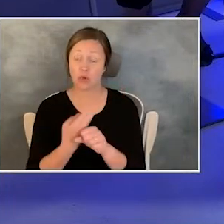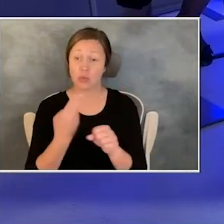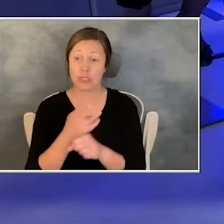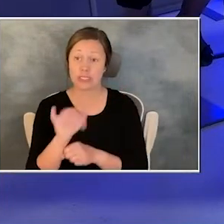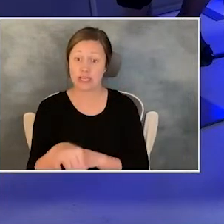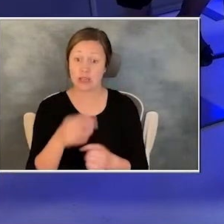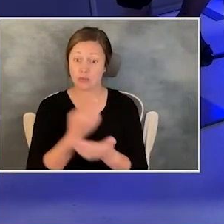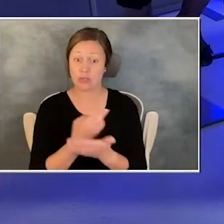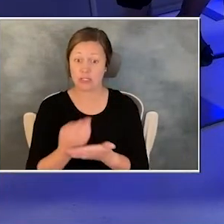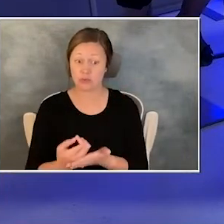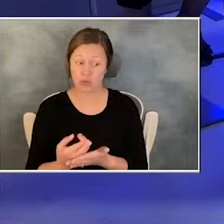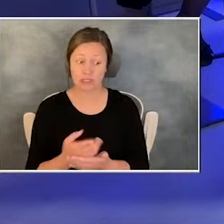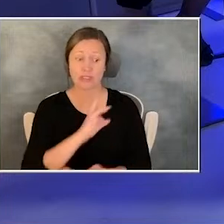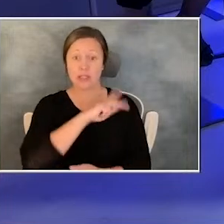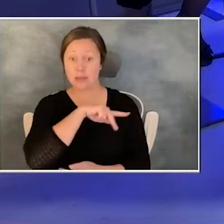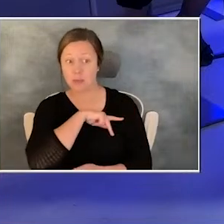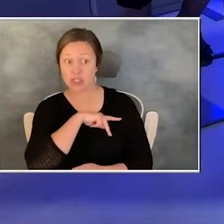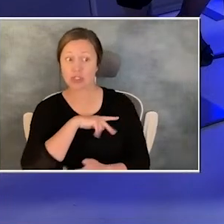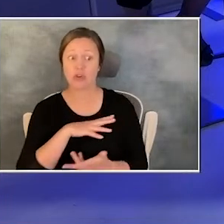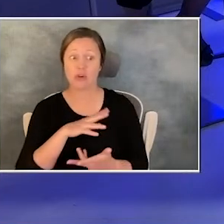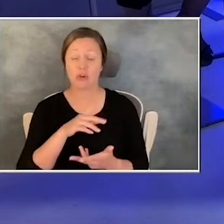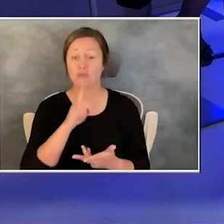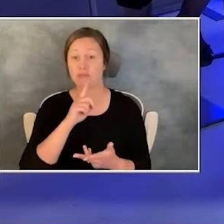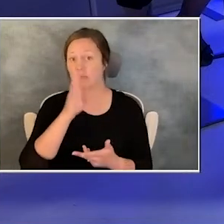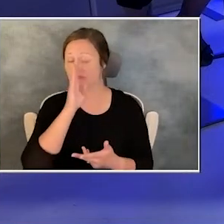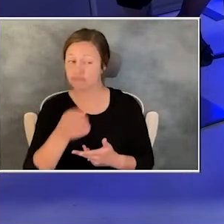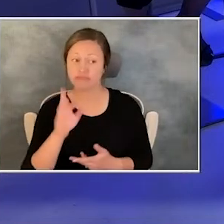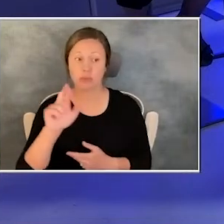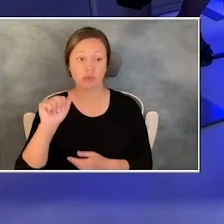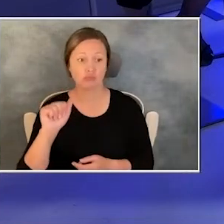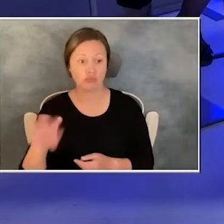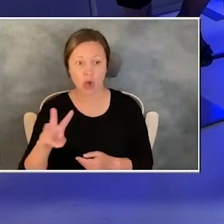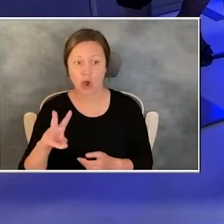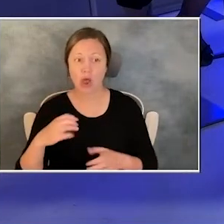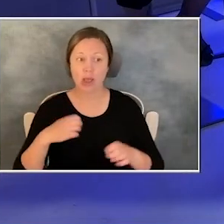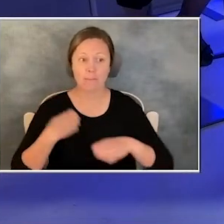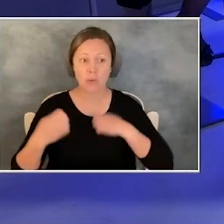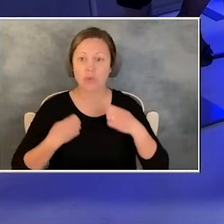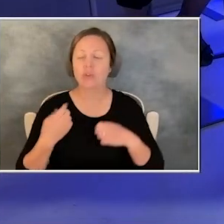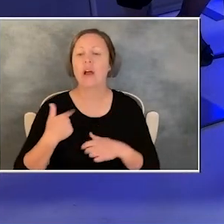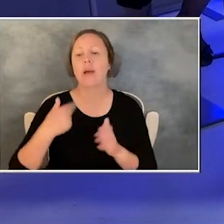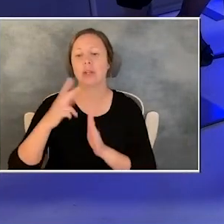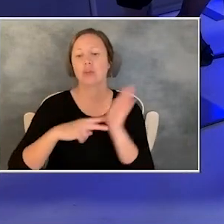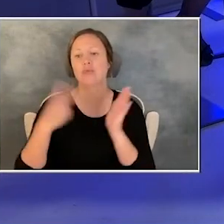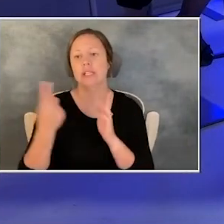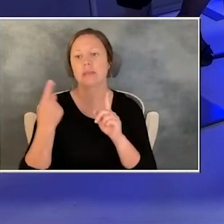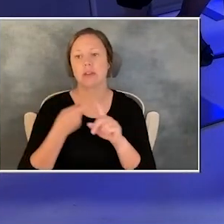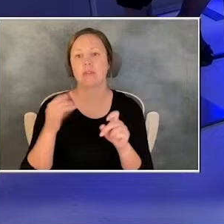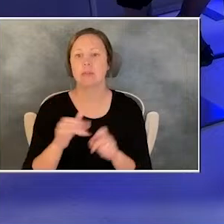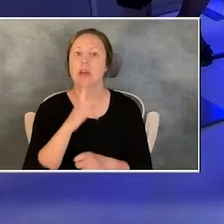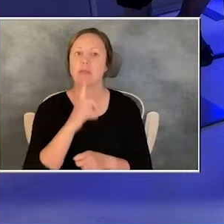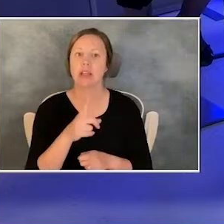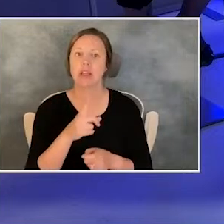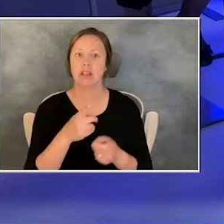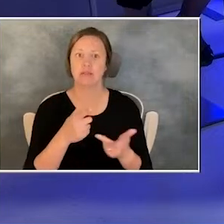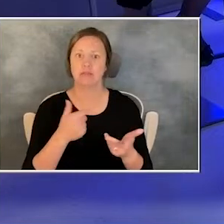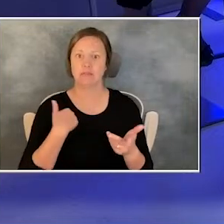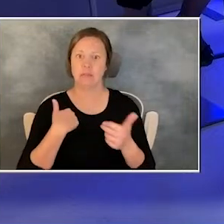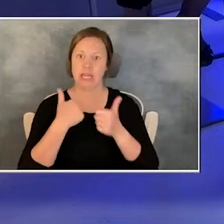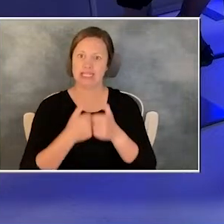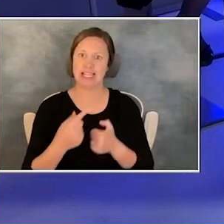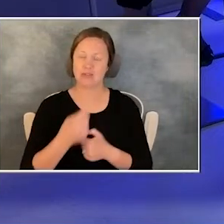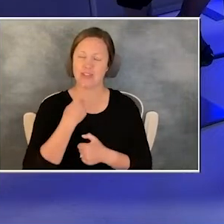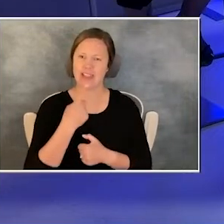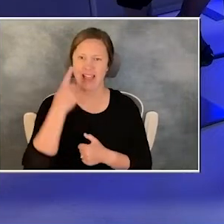the personal raw. You're very raw about it. I'm going to read something because this is what made me text you and say, I think you need to write a